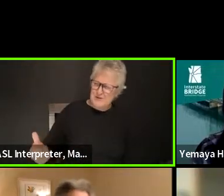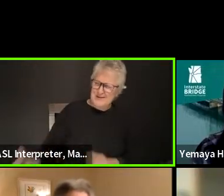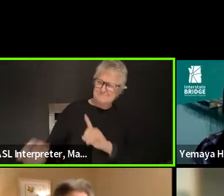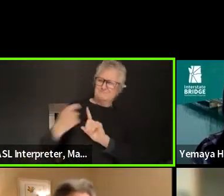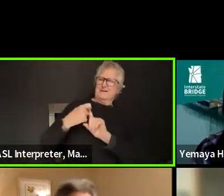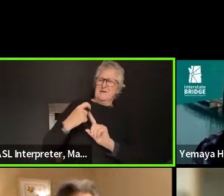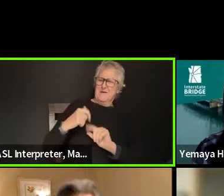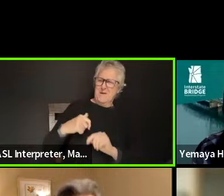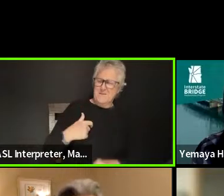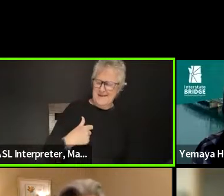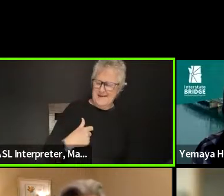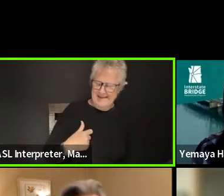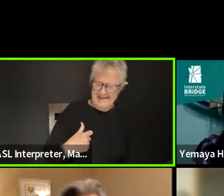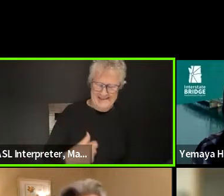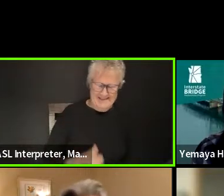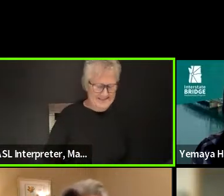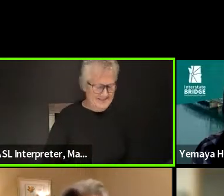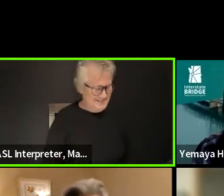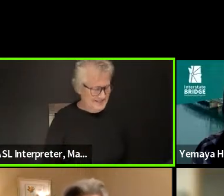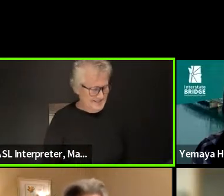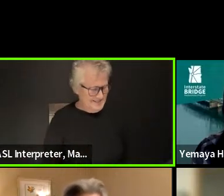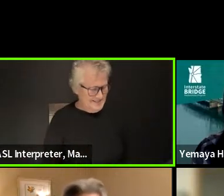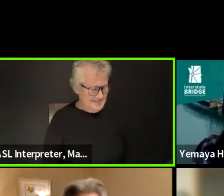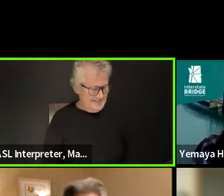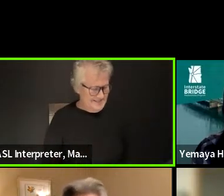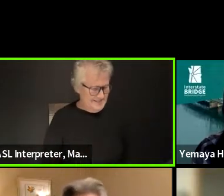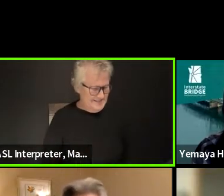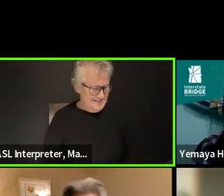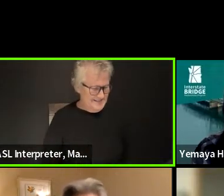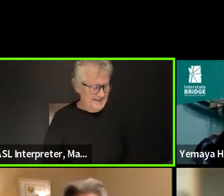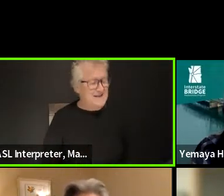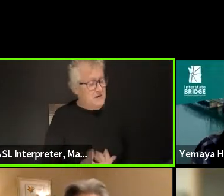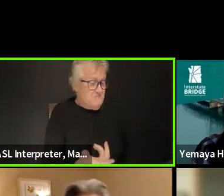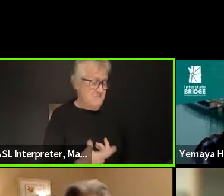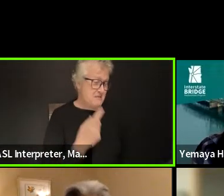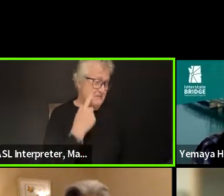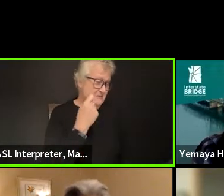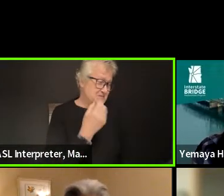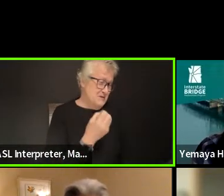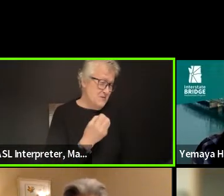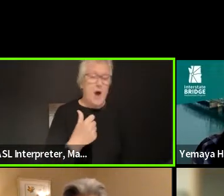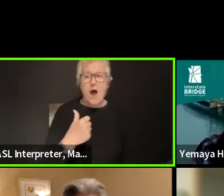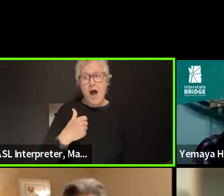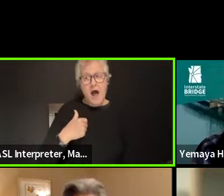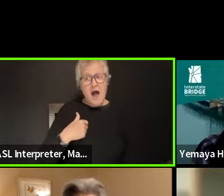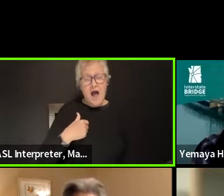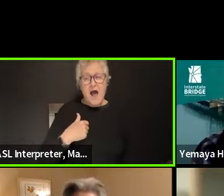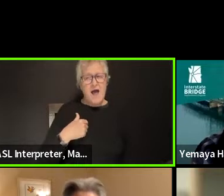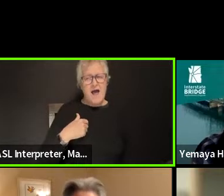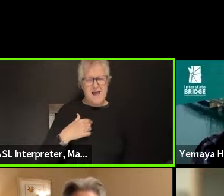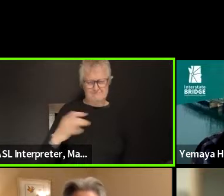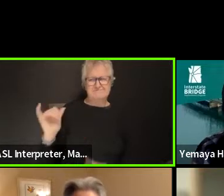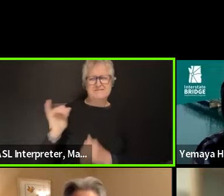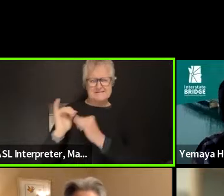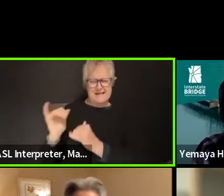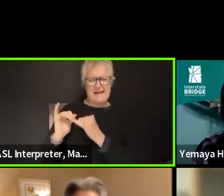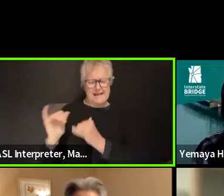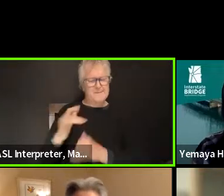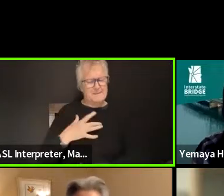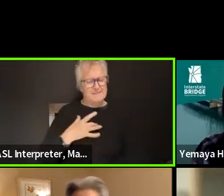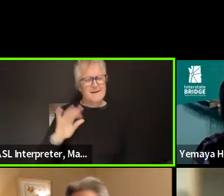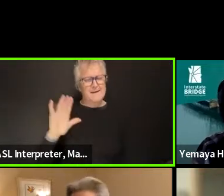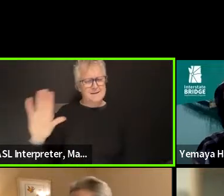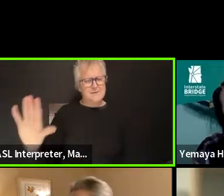Well, I like your theme. I'm going to try to throw away less paper. That's